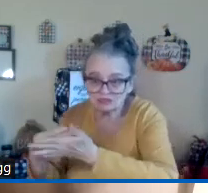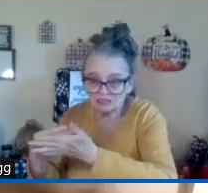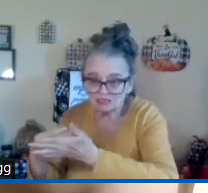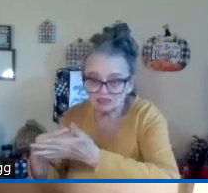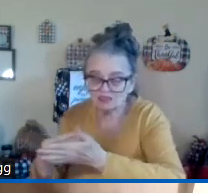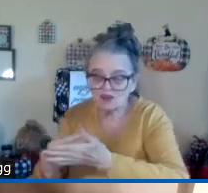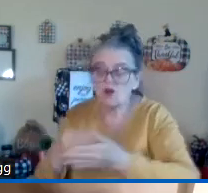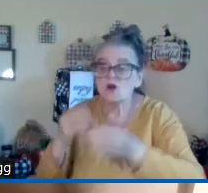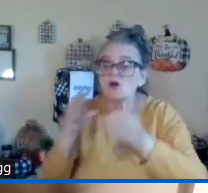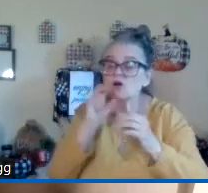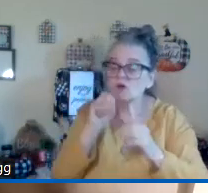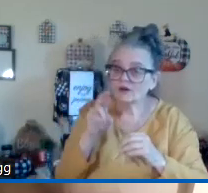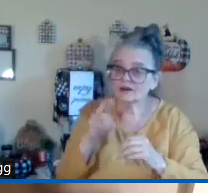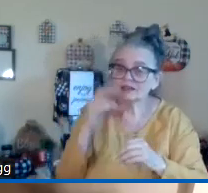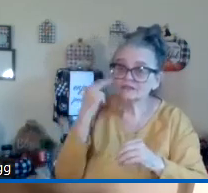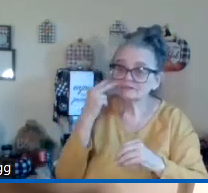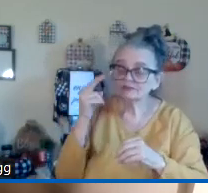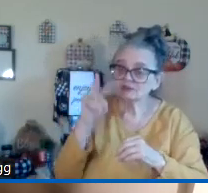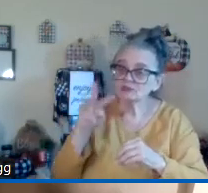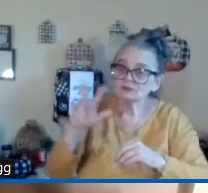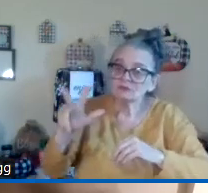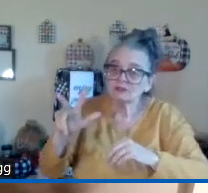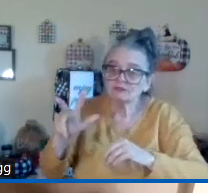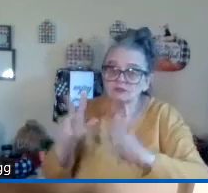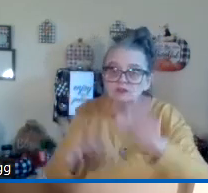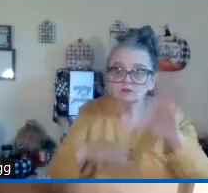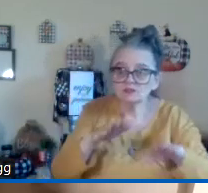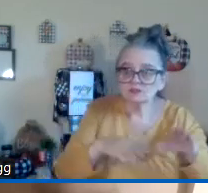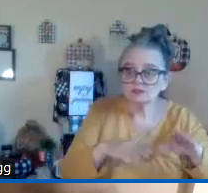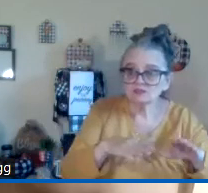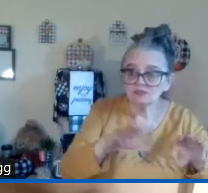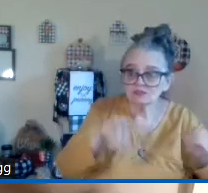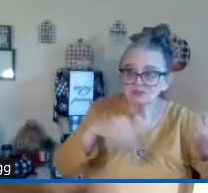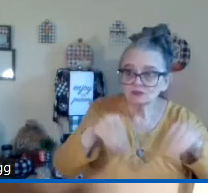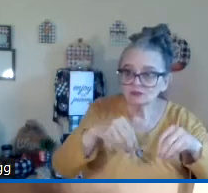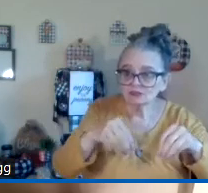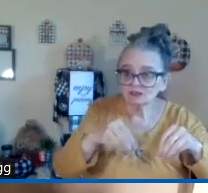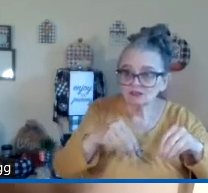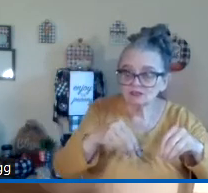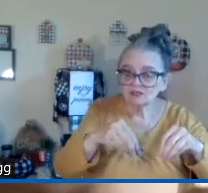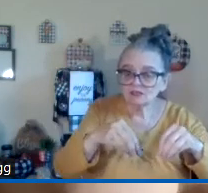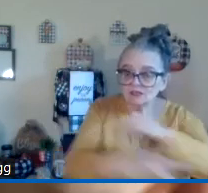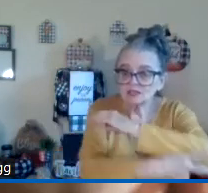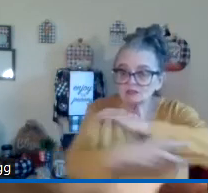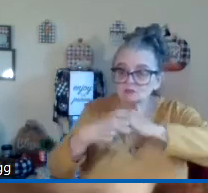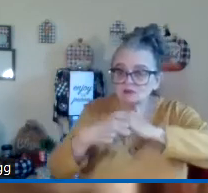stay strong in the Lord and not steal from mom and daddy.